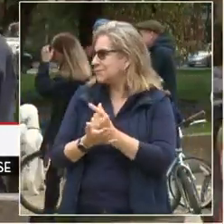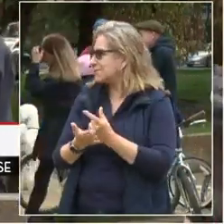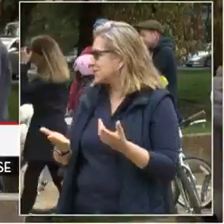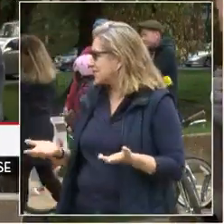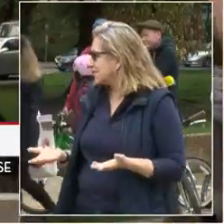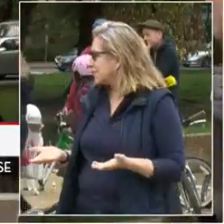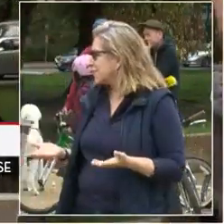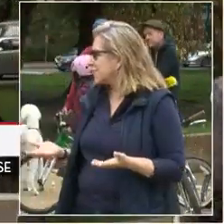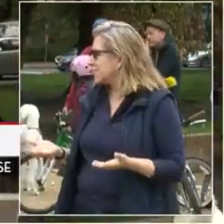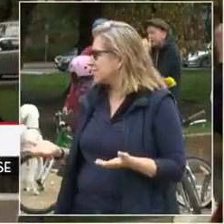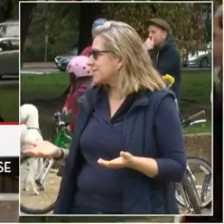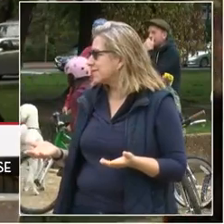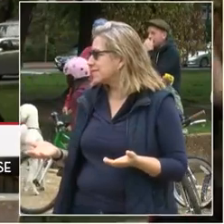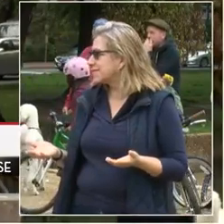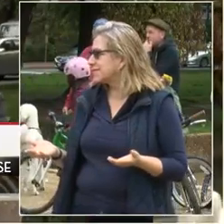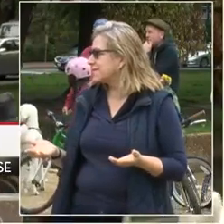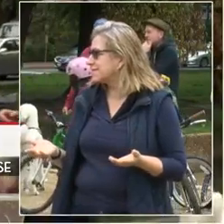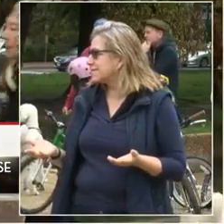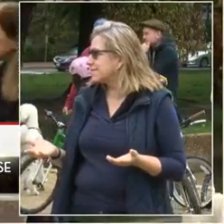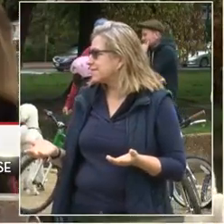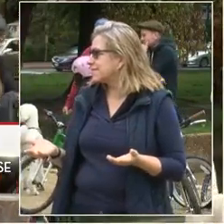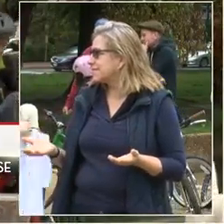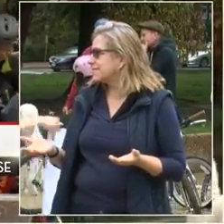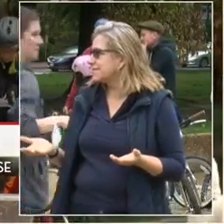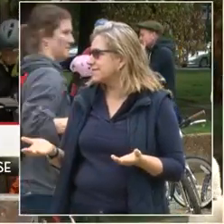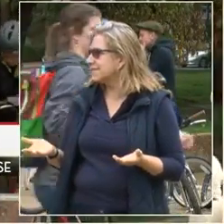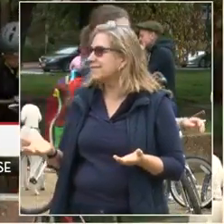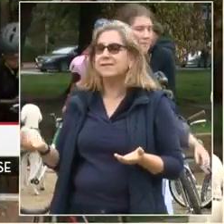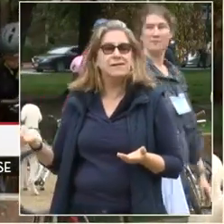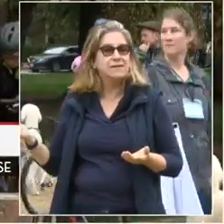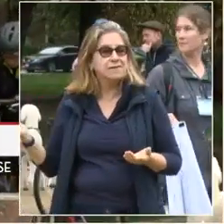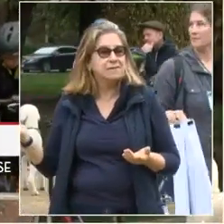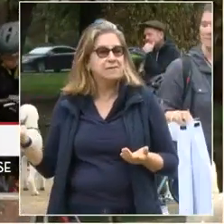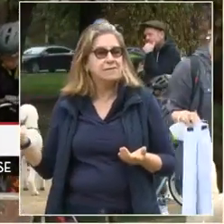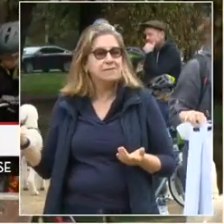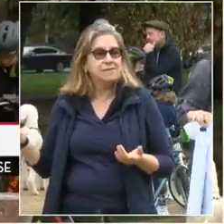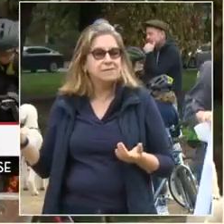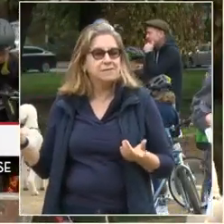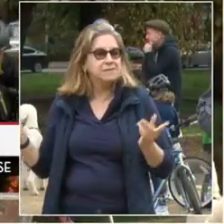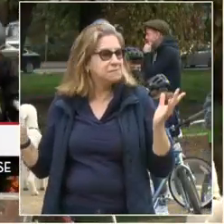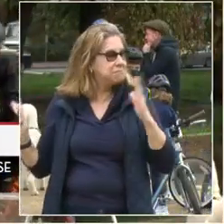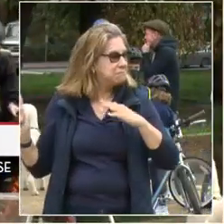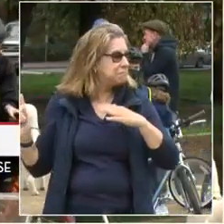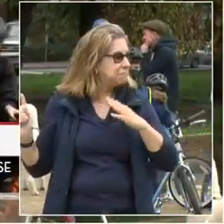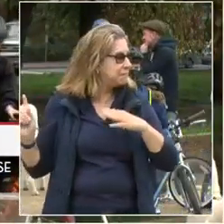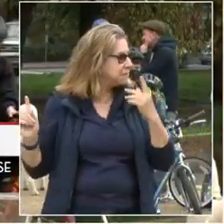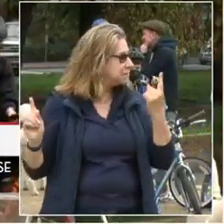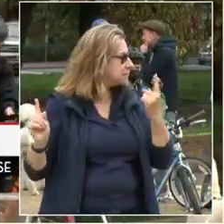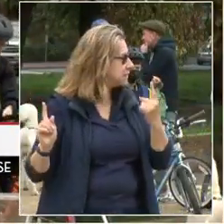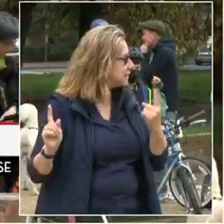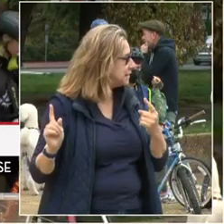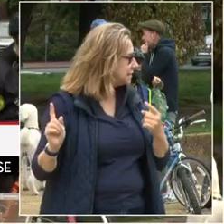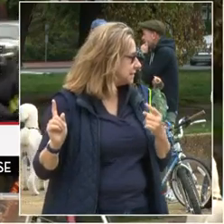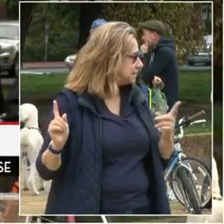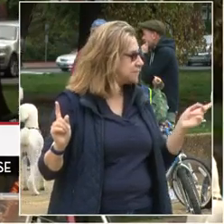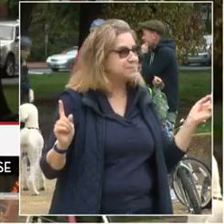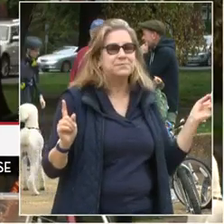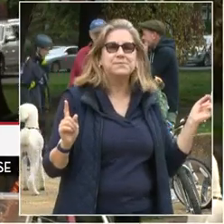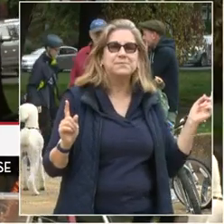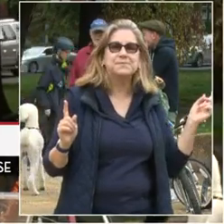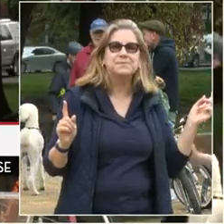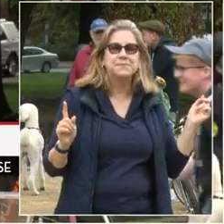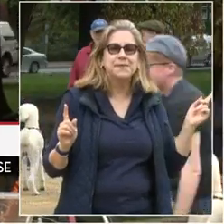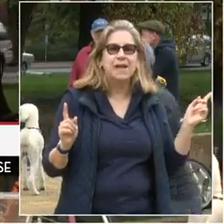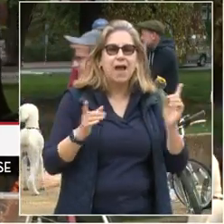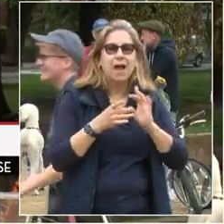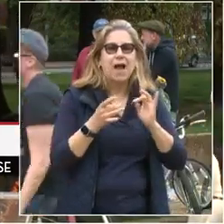is Joe. Okay, Joe. Yeah. All right, let's do it. All right, I'm going to bring up, just have a very quick comments about the book bike. Joe's